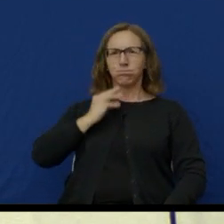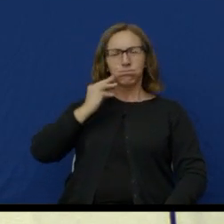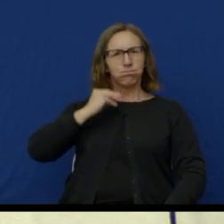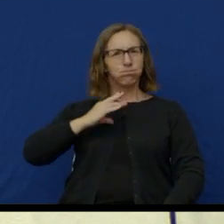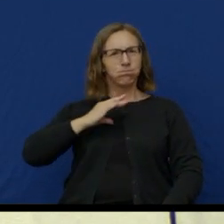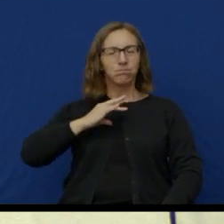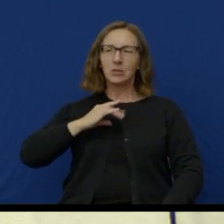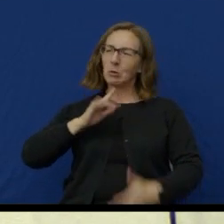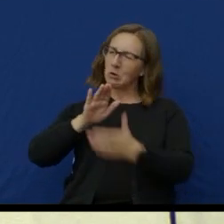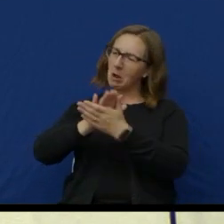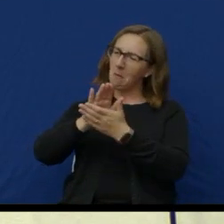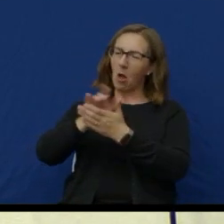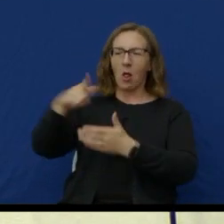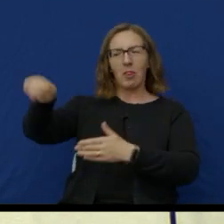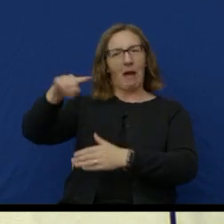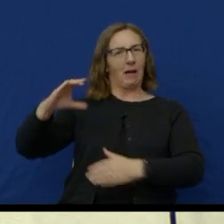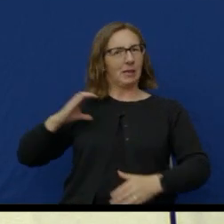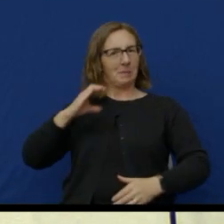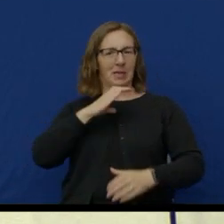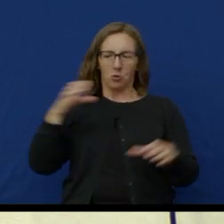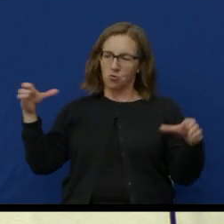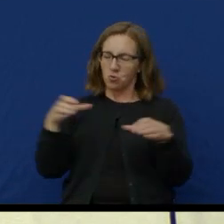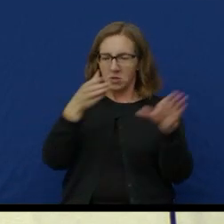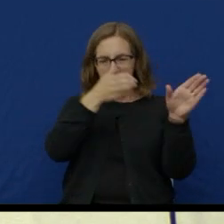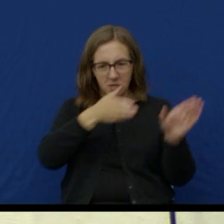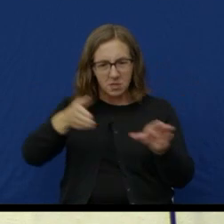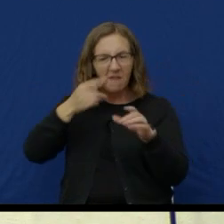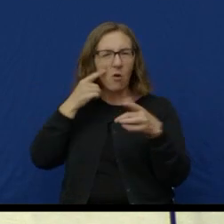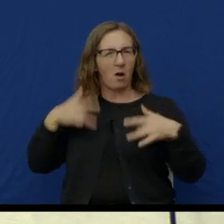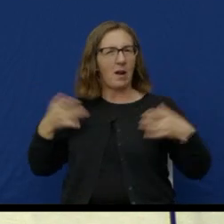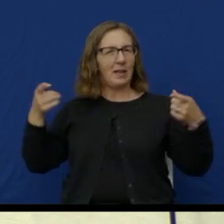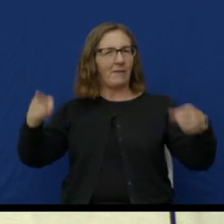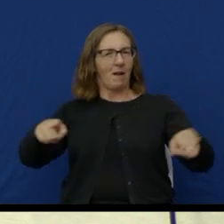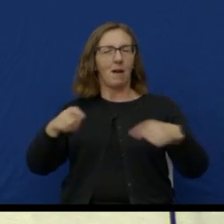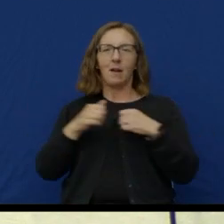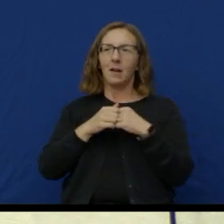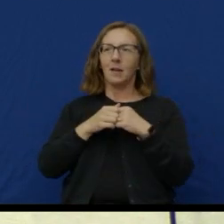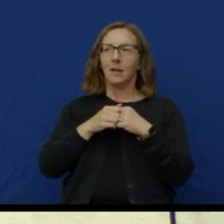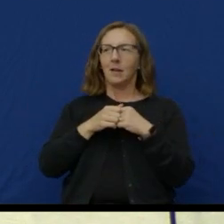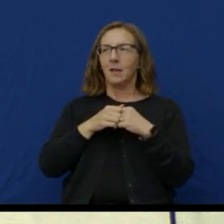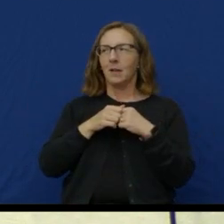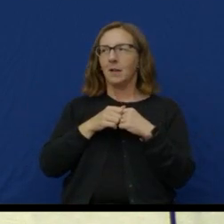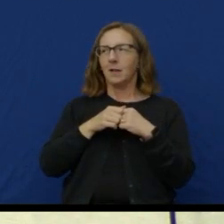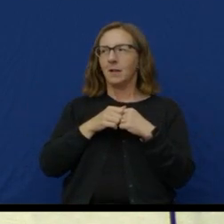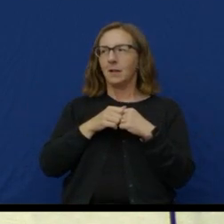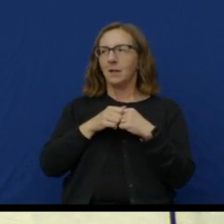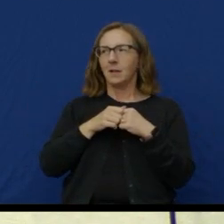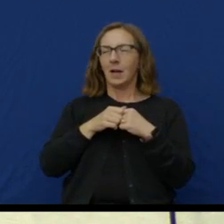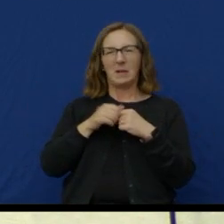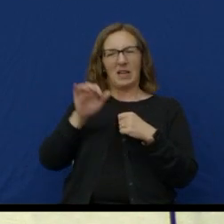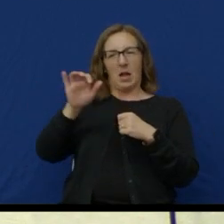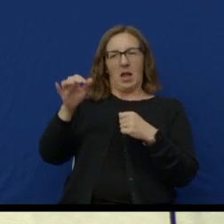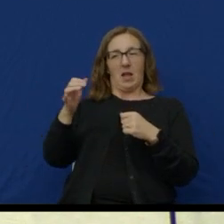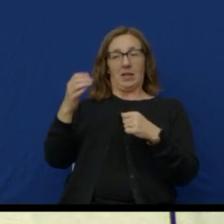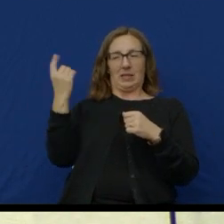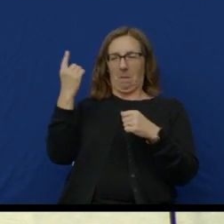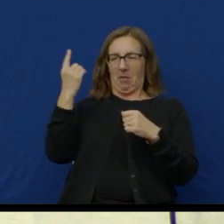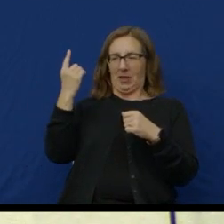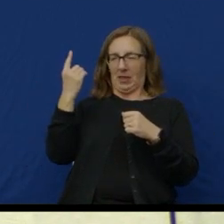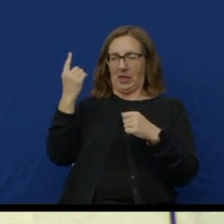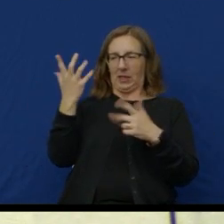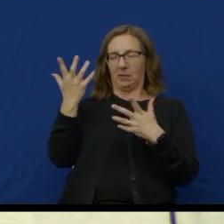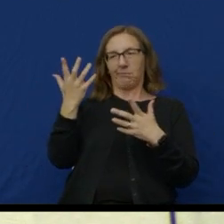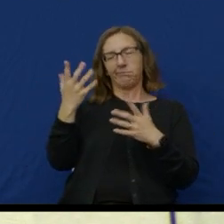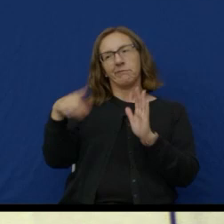the effort on that committee that worked hard to put it together and to spin something like that into an